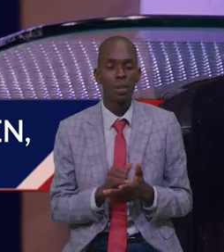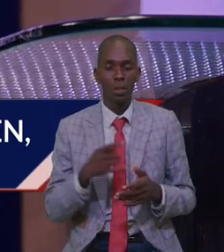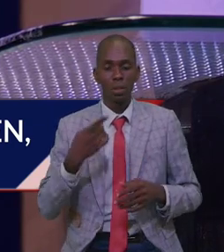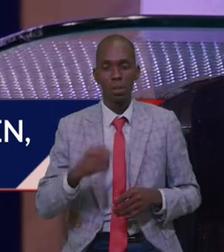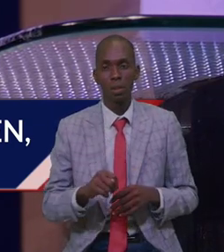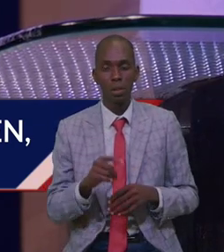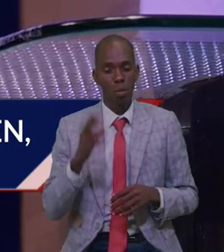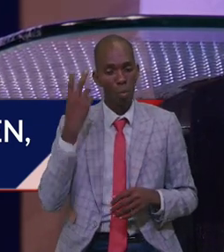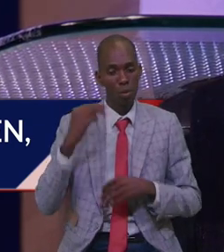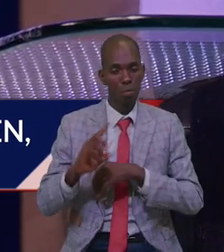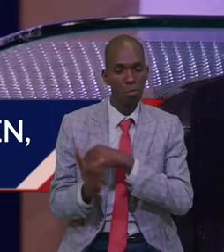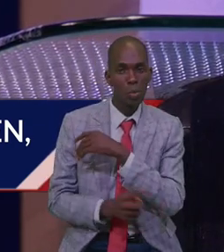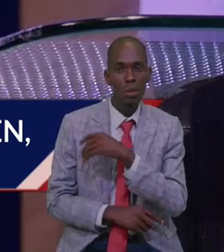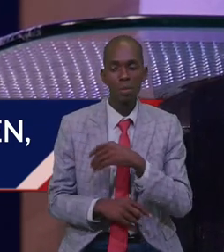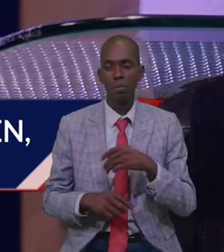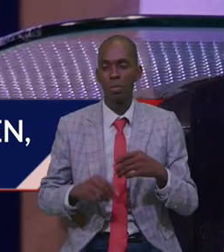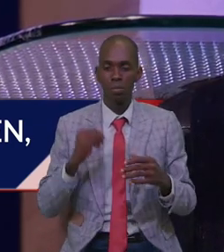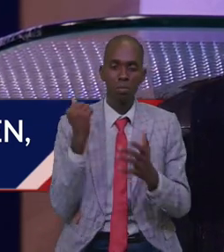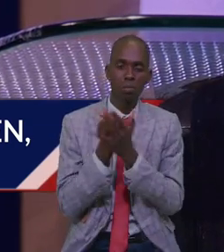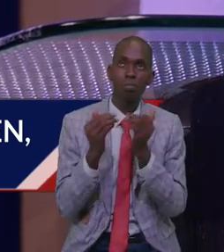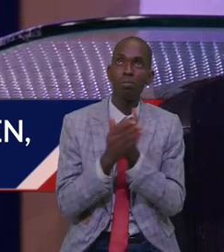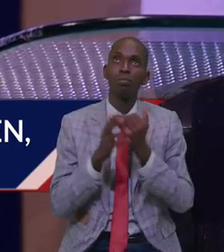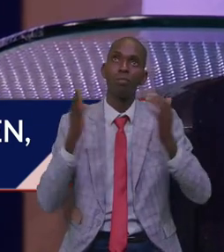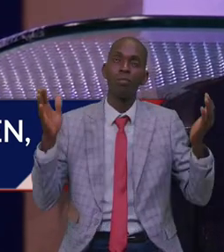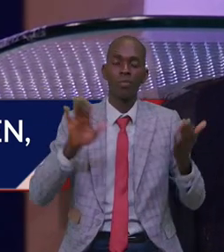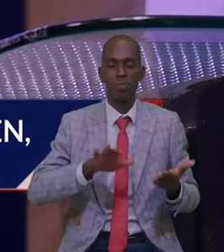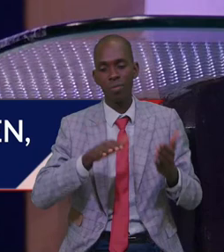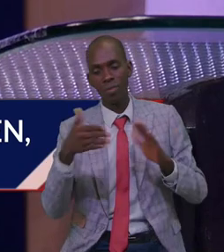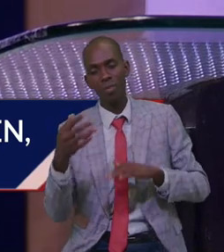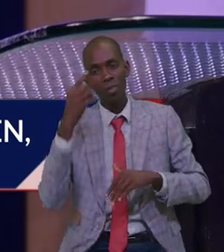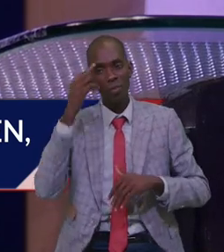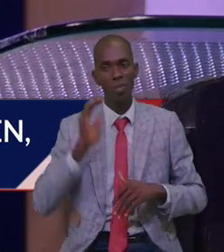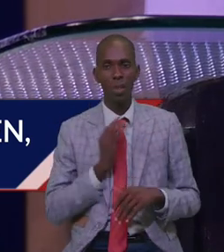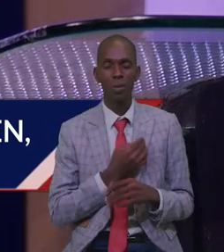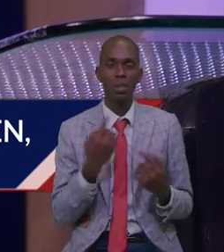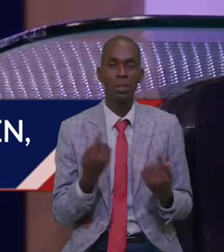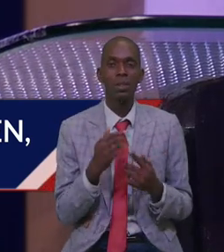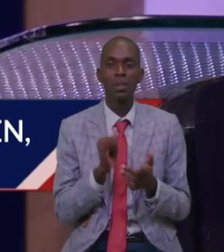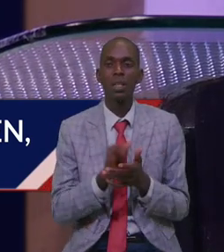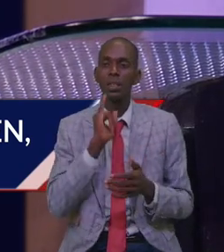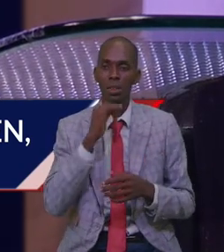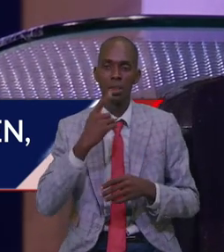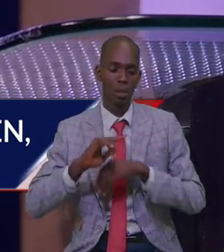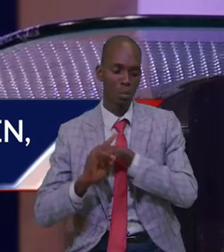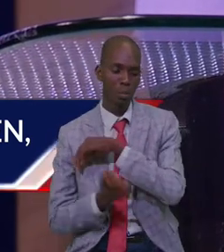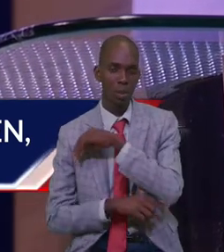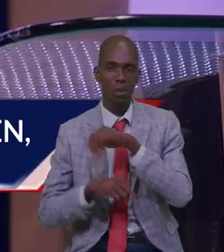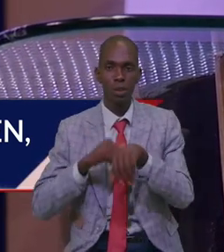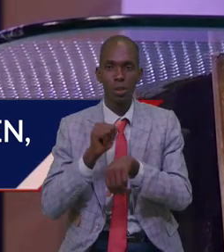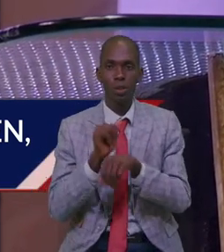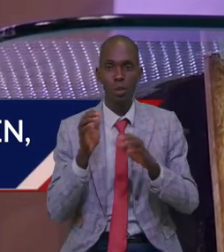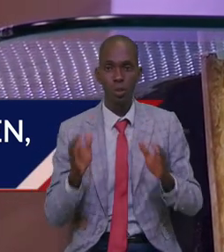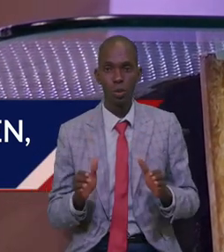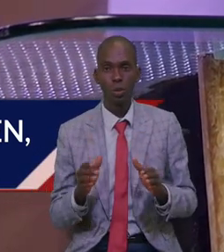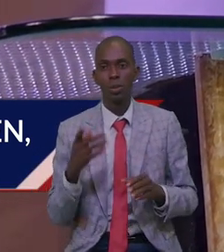it was slain, it was crucified, it died for our sins. That's the smiting stone, the